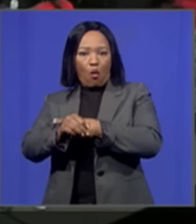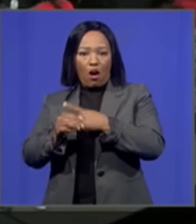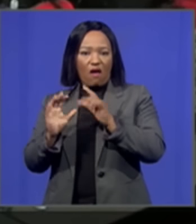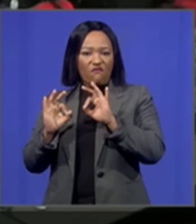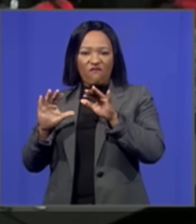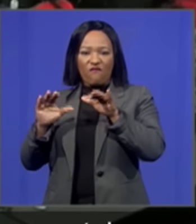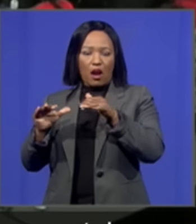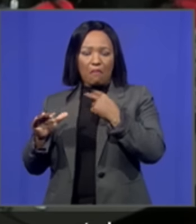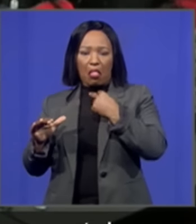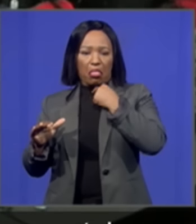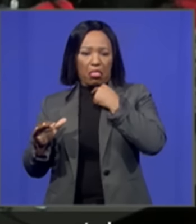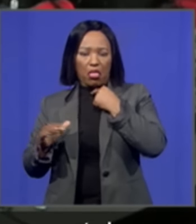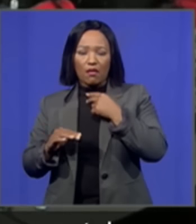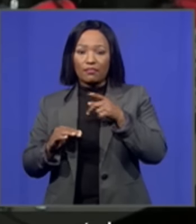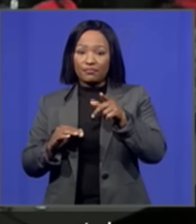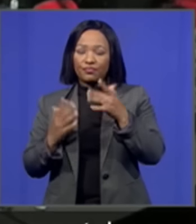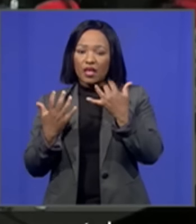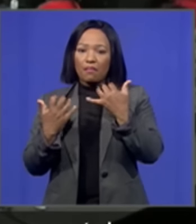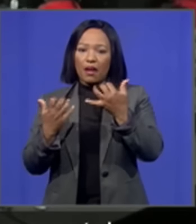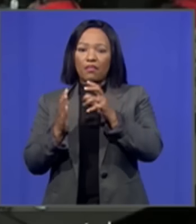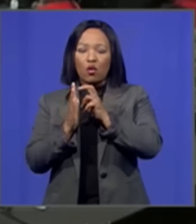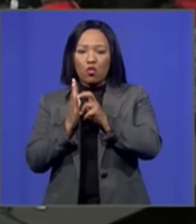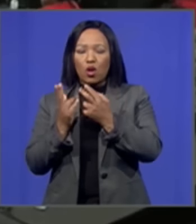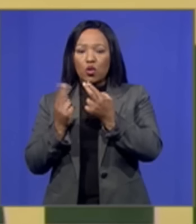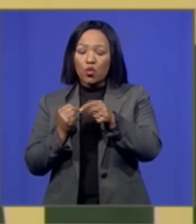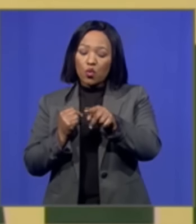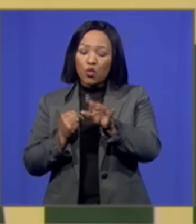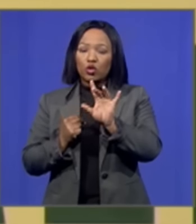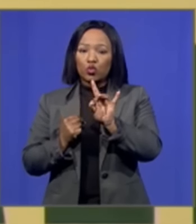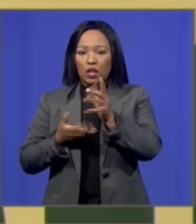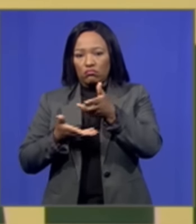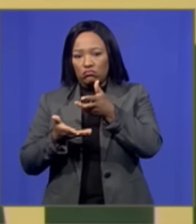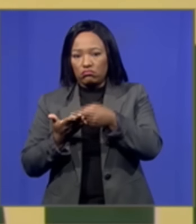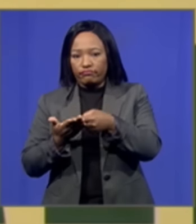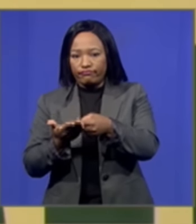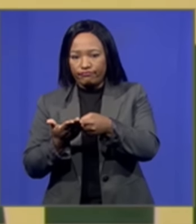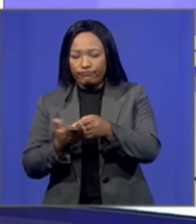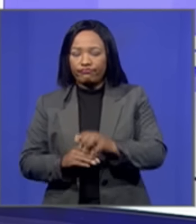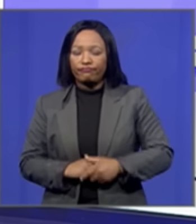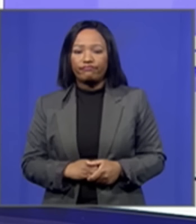forum. Parlamente e tla sekaseka melawana e mentshwa ka la bobedi.